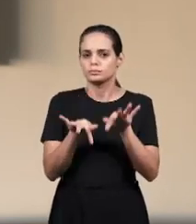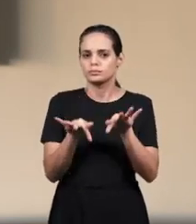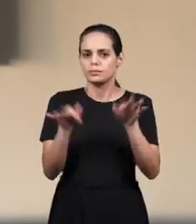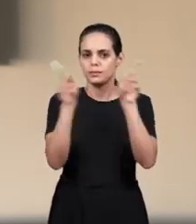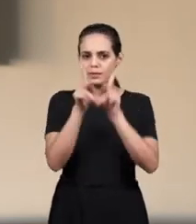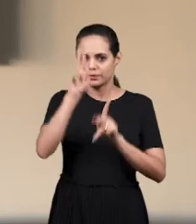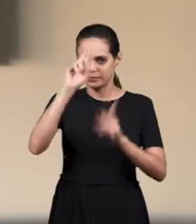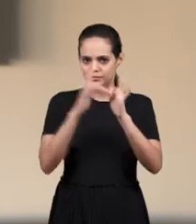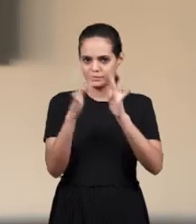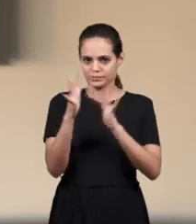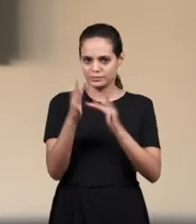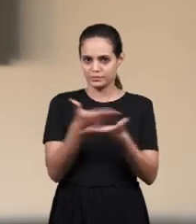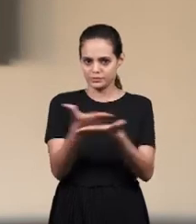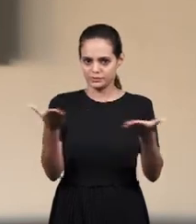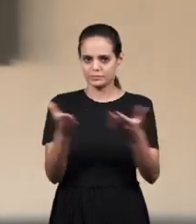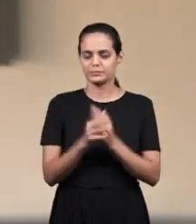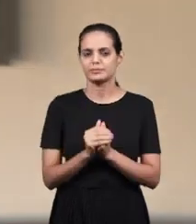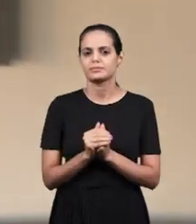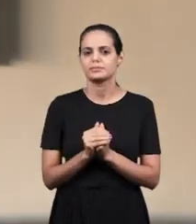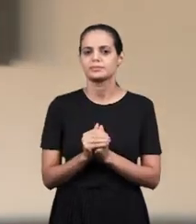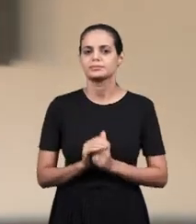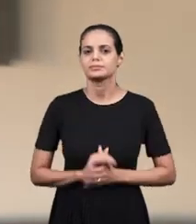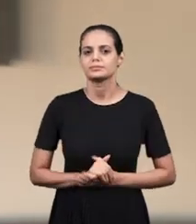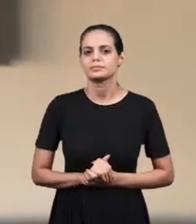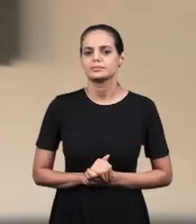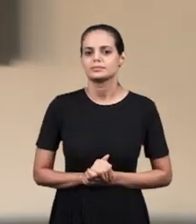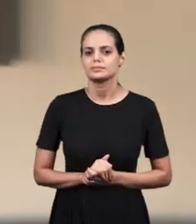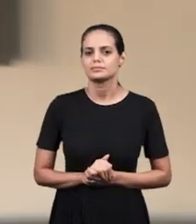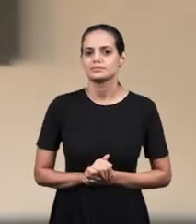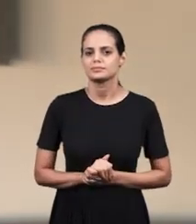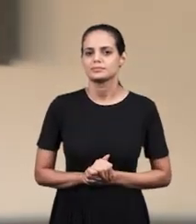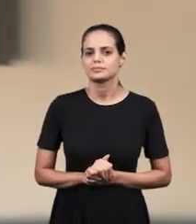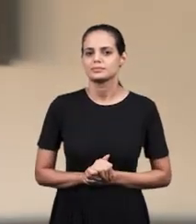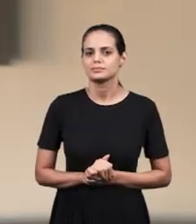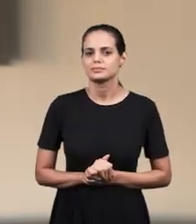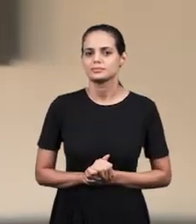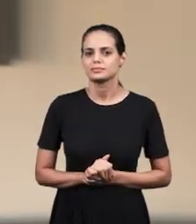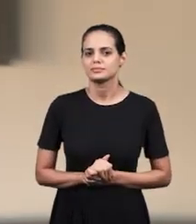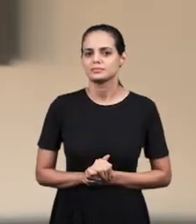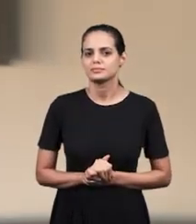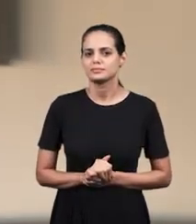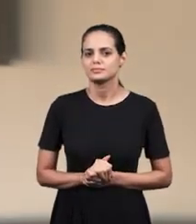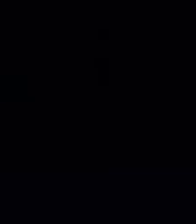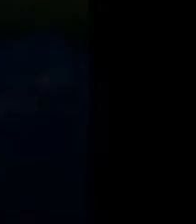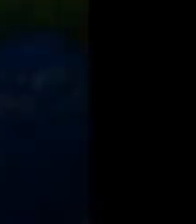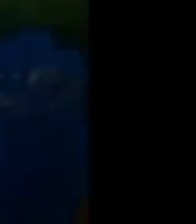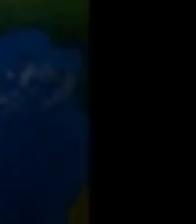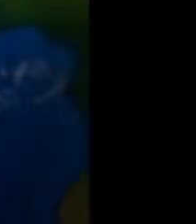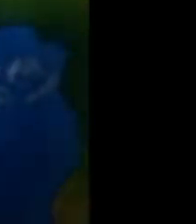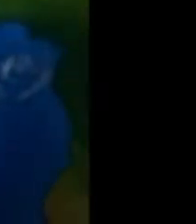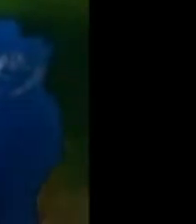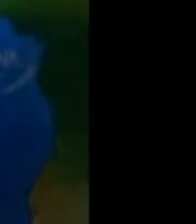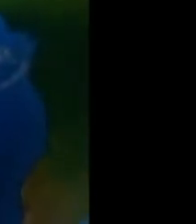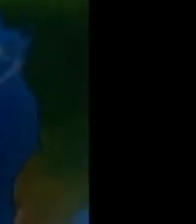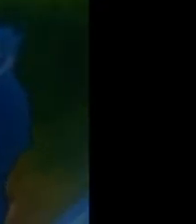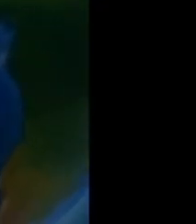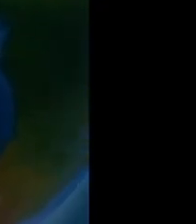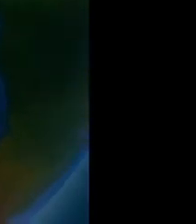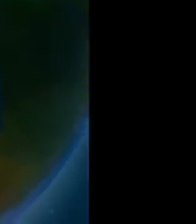all the people of God, now and forevermore. Amen. Our service has come to an end. Peace of the Lord Jesus to all.